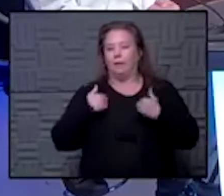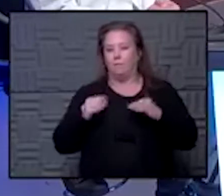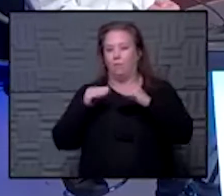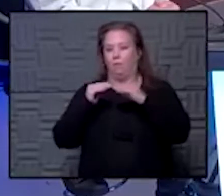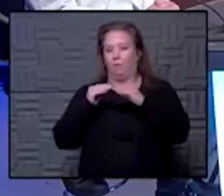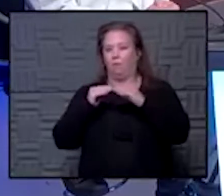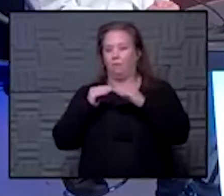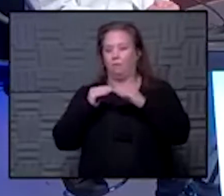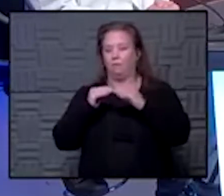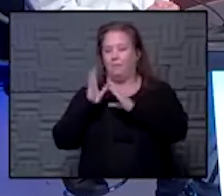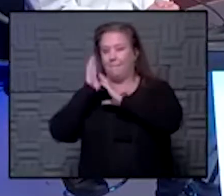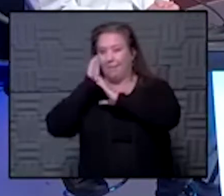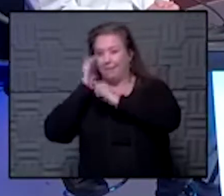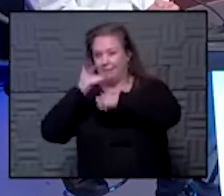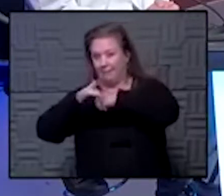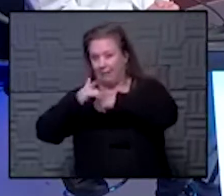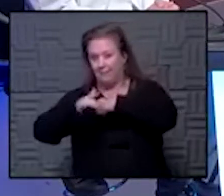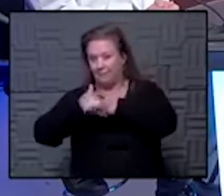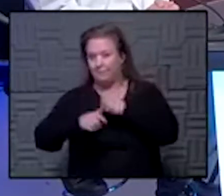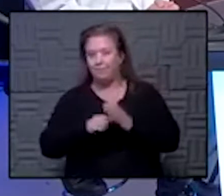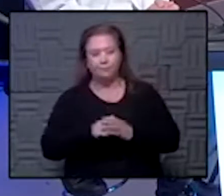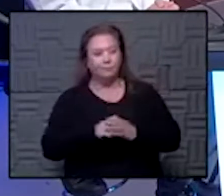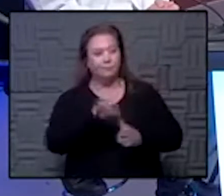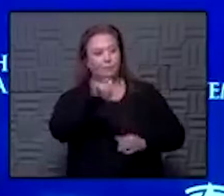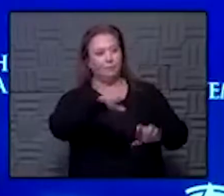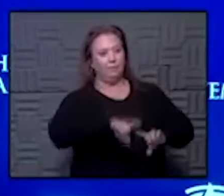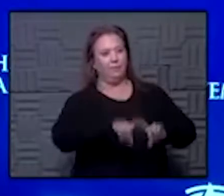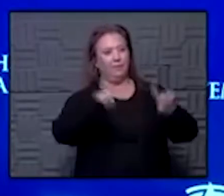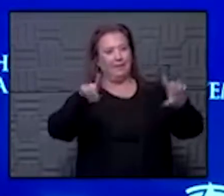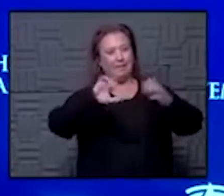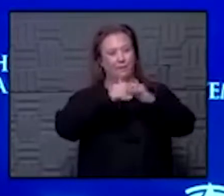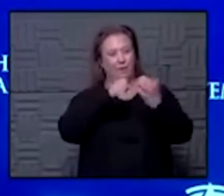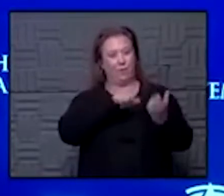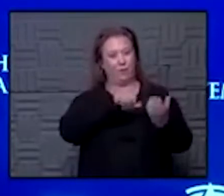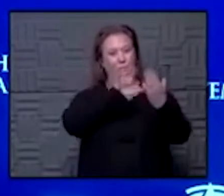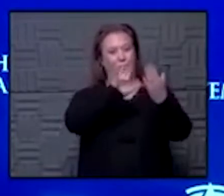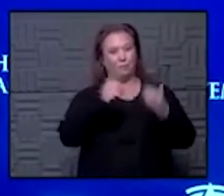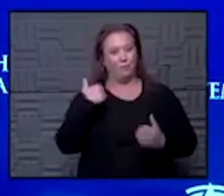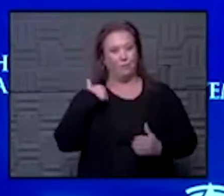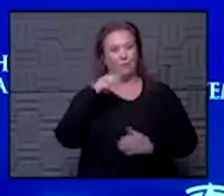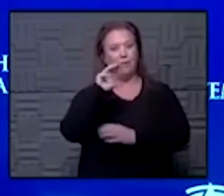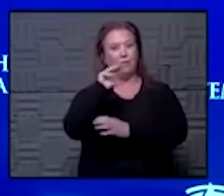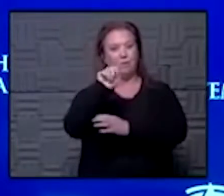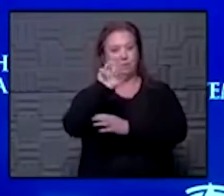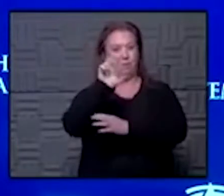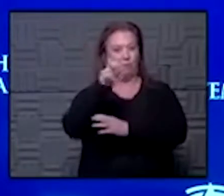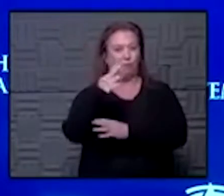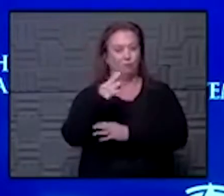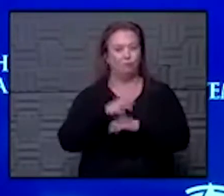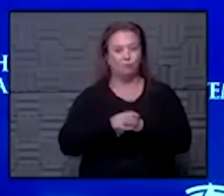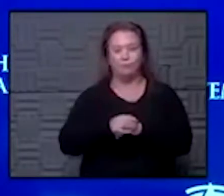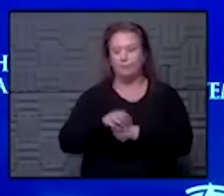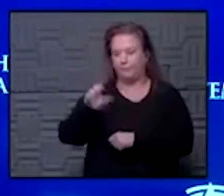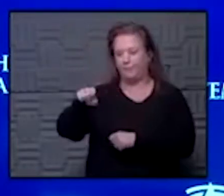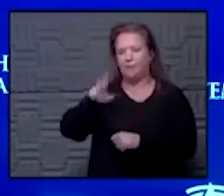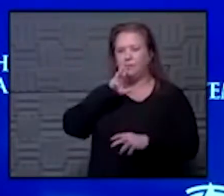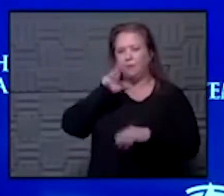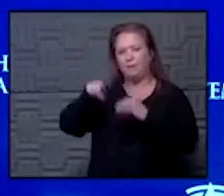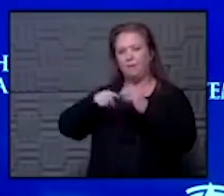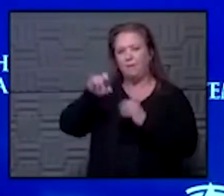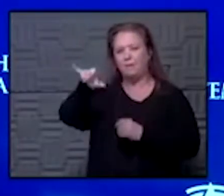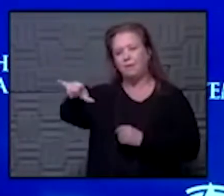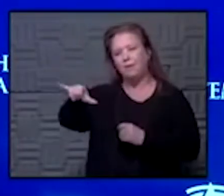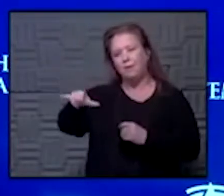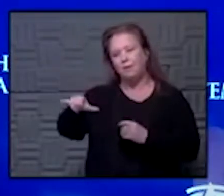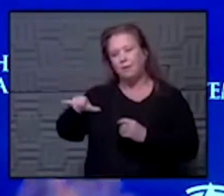that is different also to how we approached it in the beginning. Yes. And talk a little bit about that,